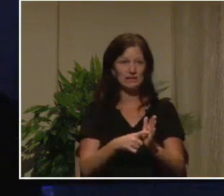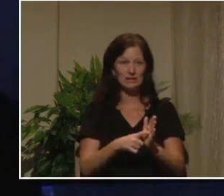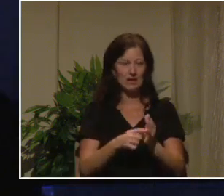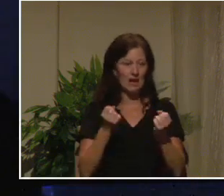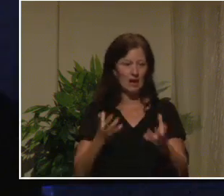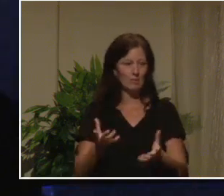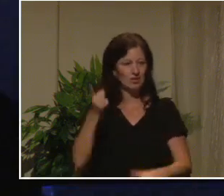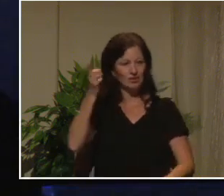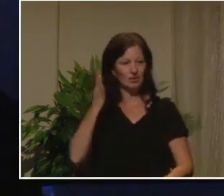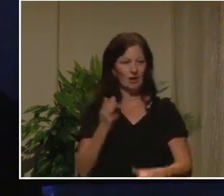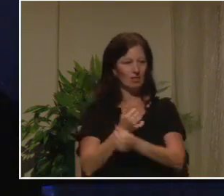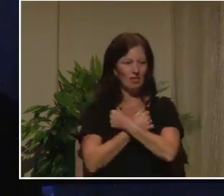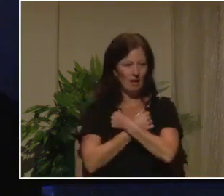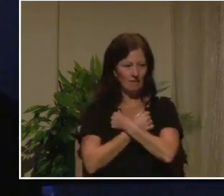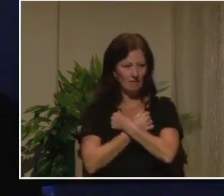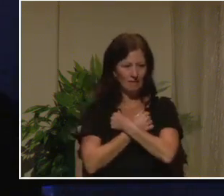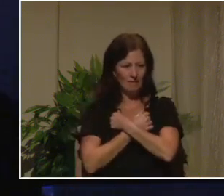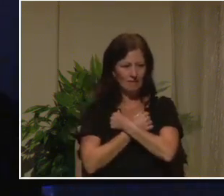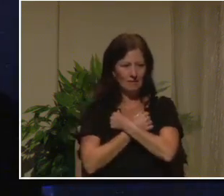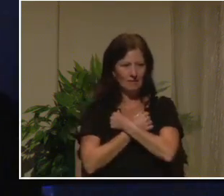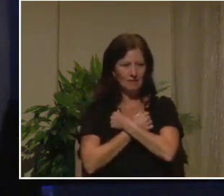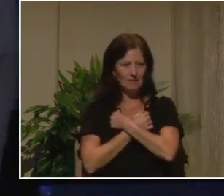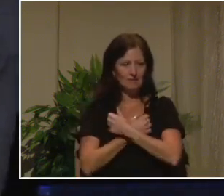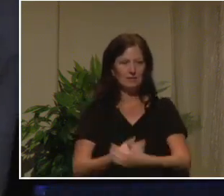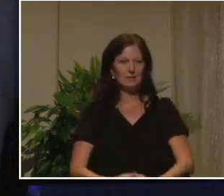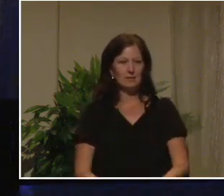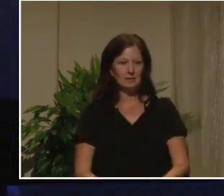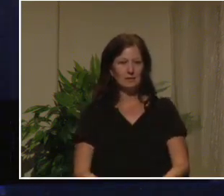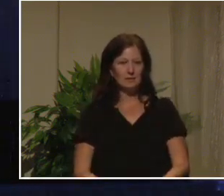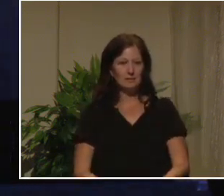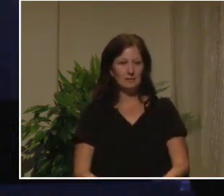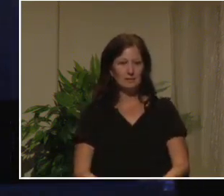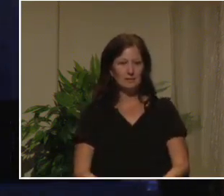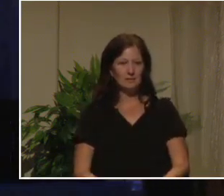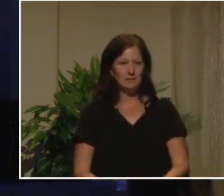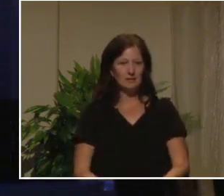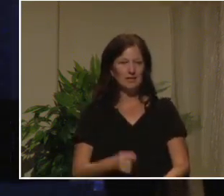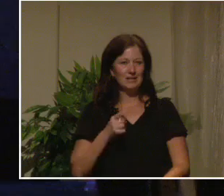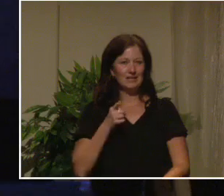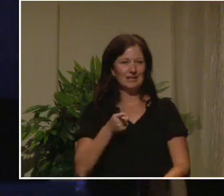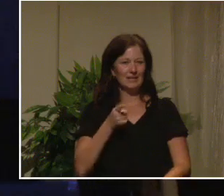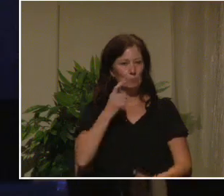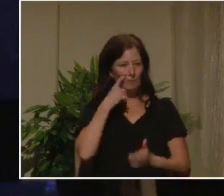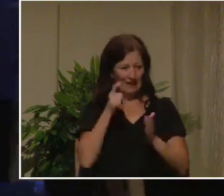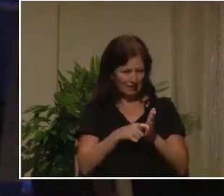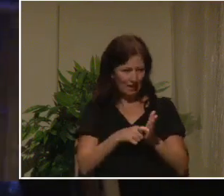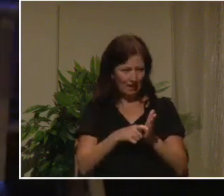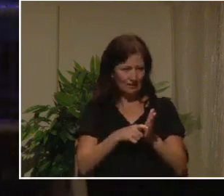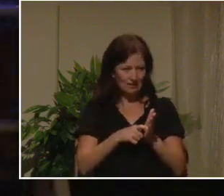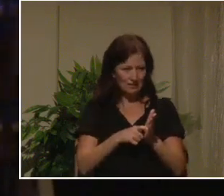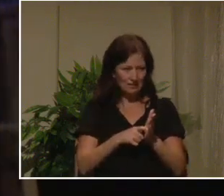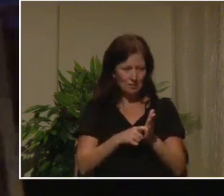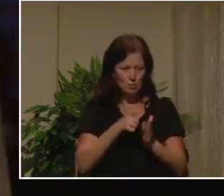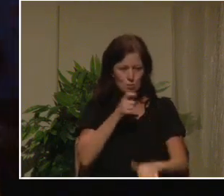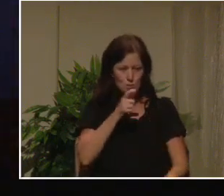of who he is or what he's done, but because of who God is. He sees this about God. And these